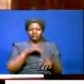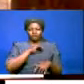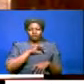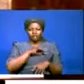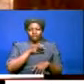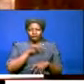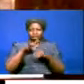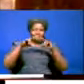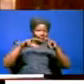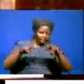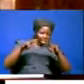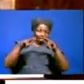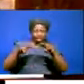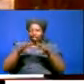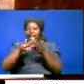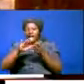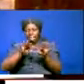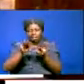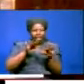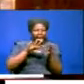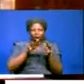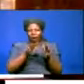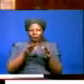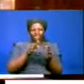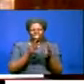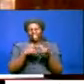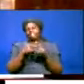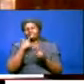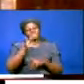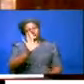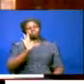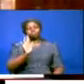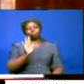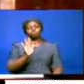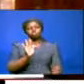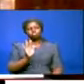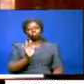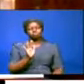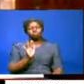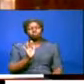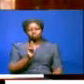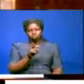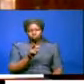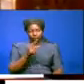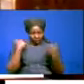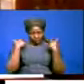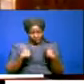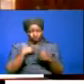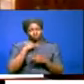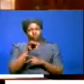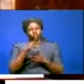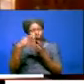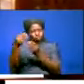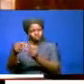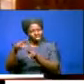looking for explanations and the remedies. He would say, stop right there. I want you to go and sit